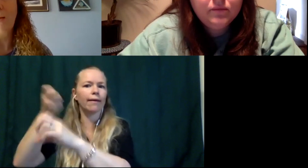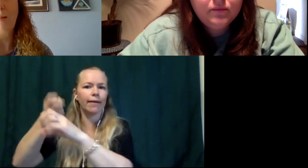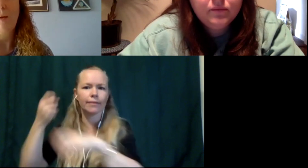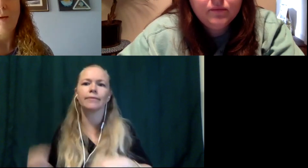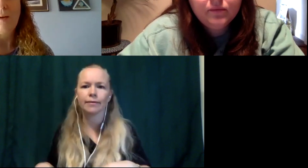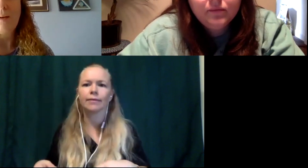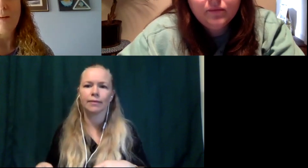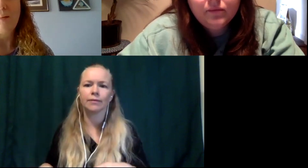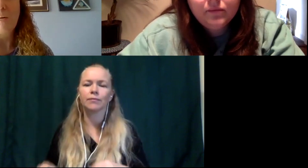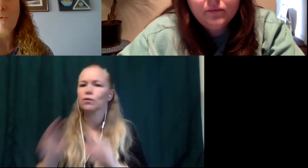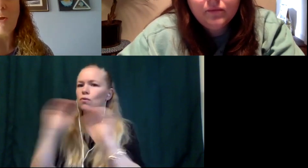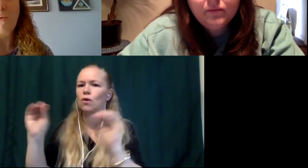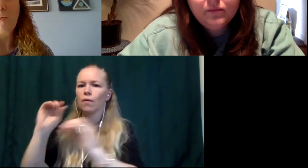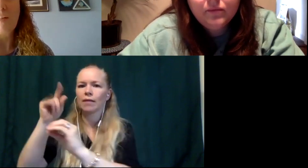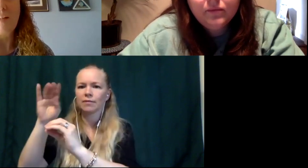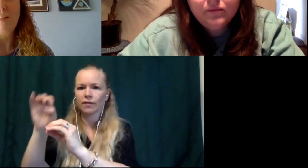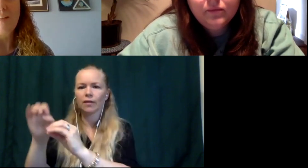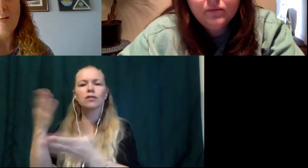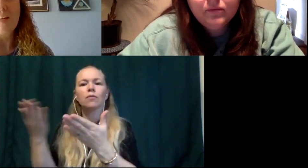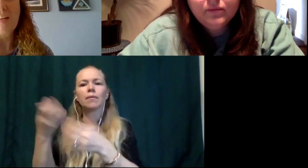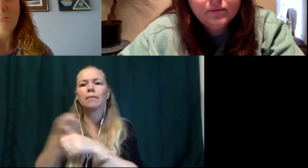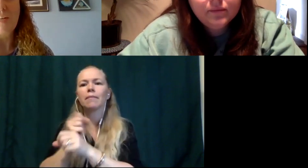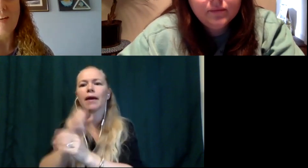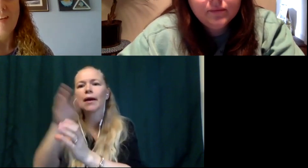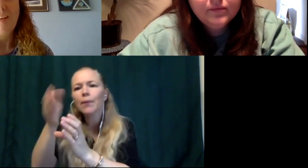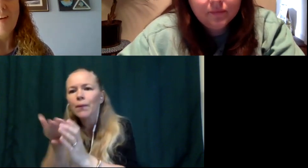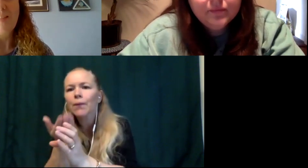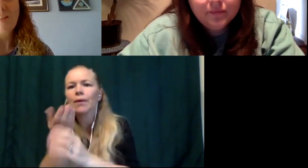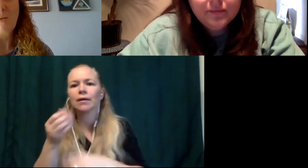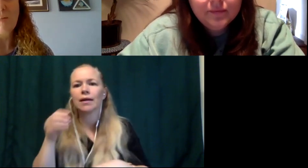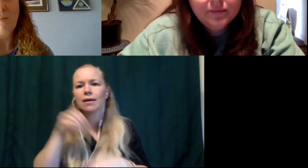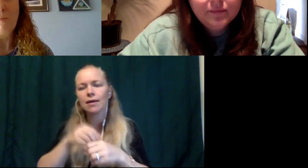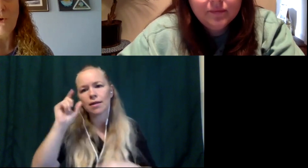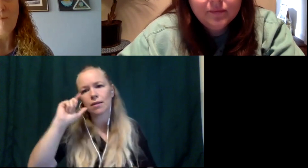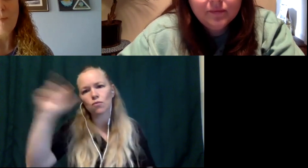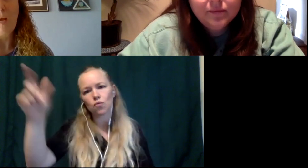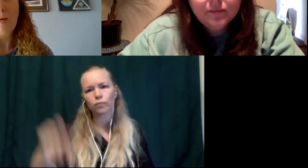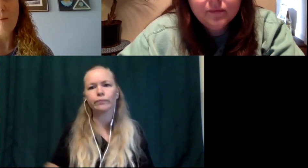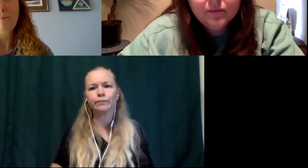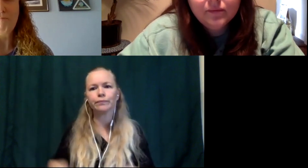make a little crater or a little indentation on the surface of the moon,